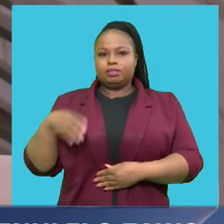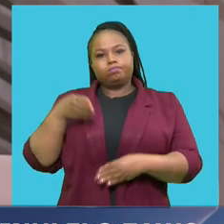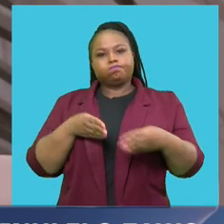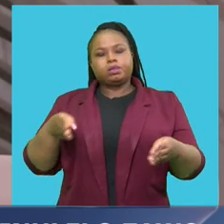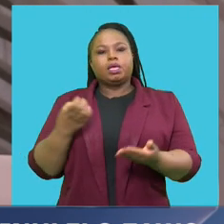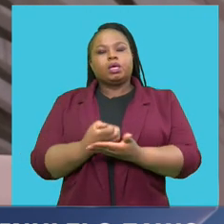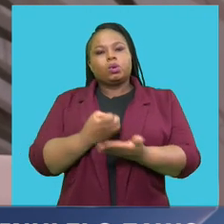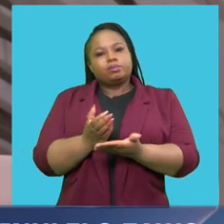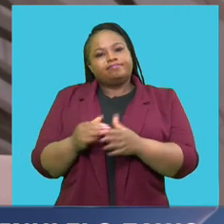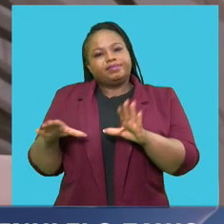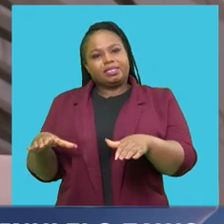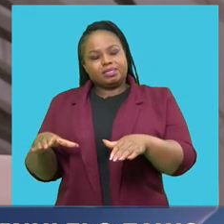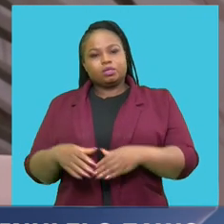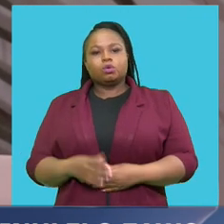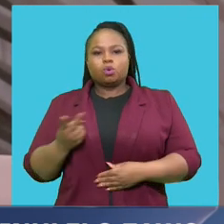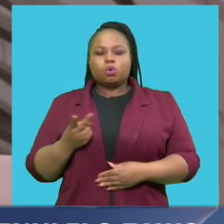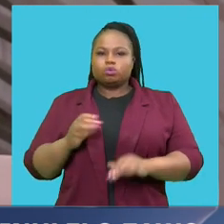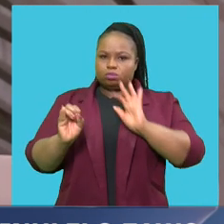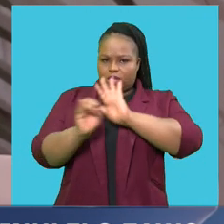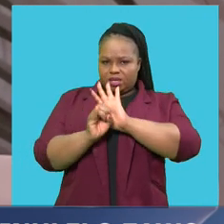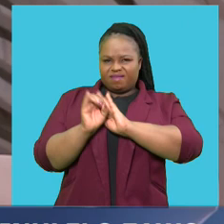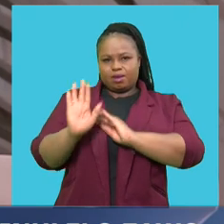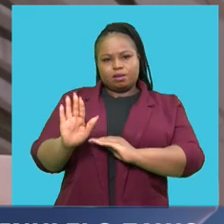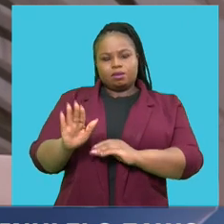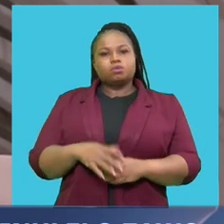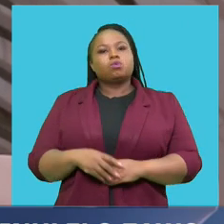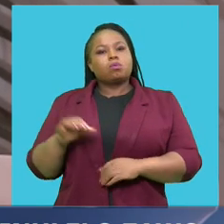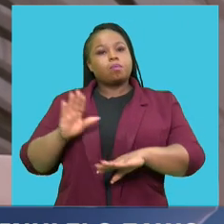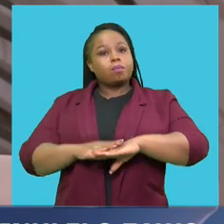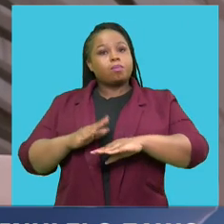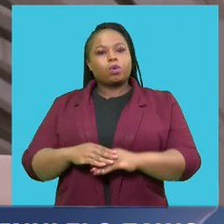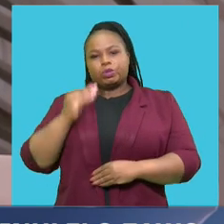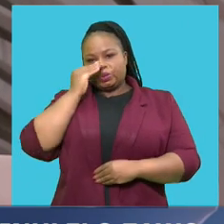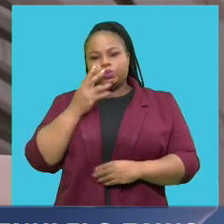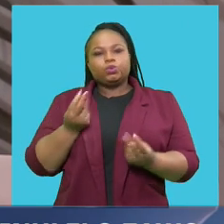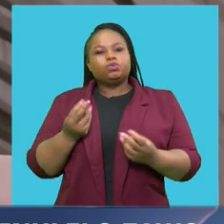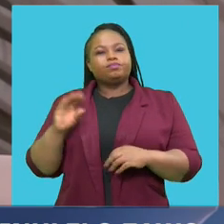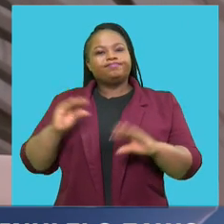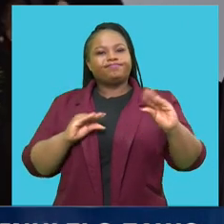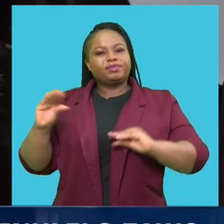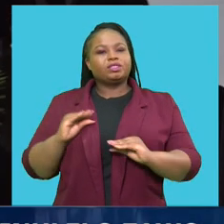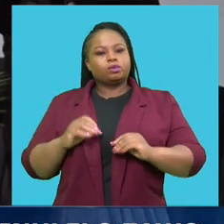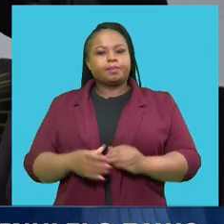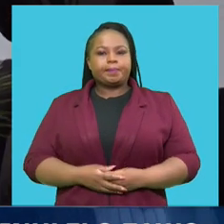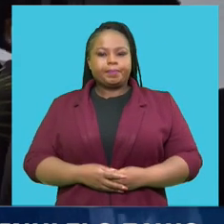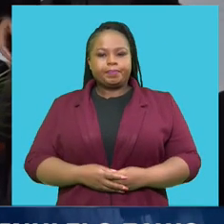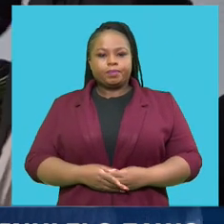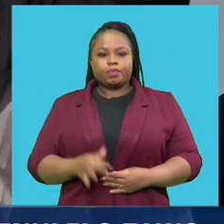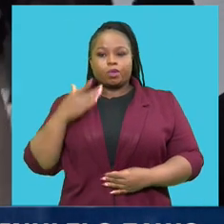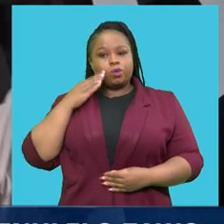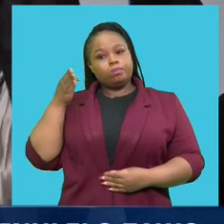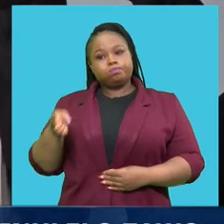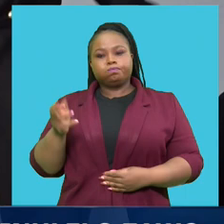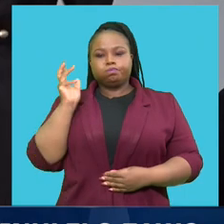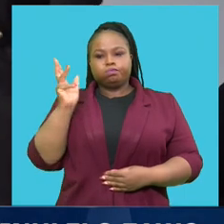existing economic sectors and identifying and attracting new sectors and investments. Ngethuba